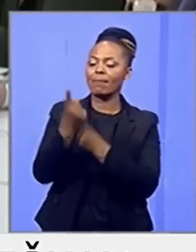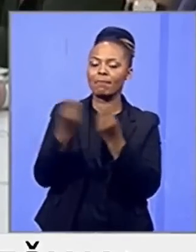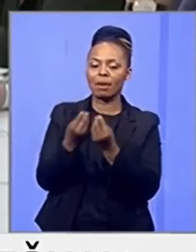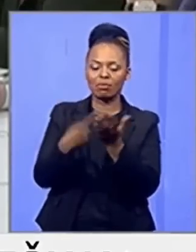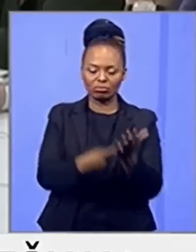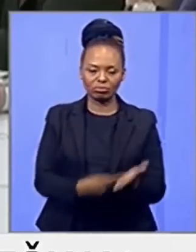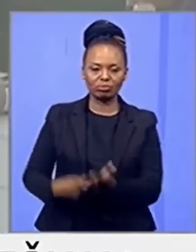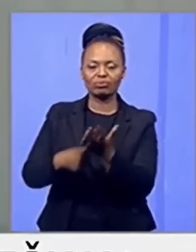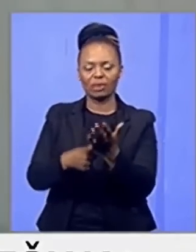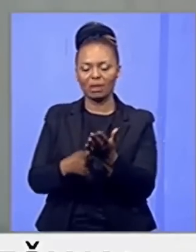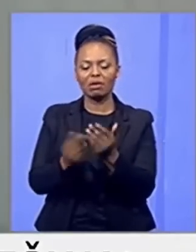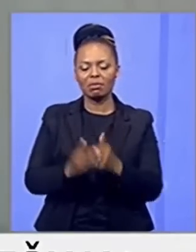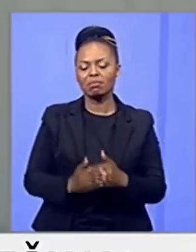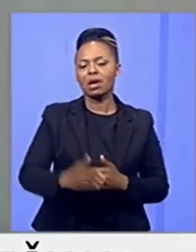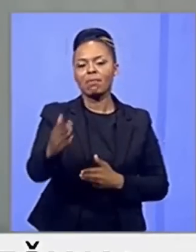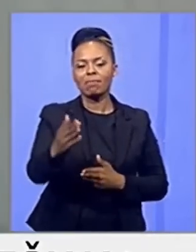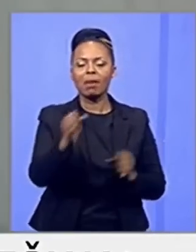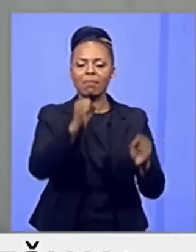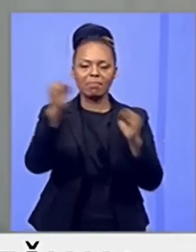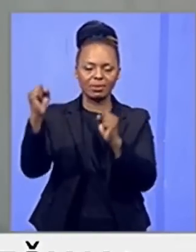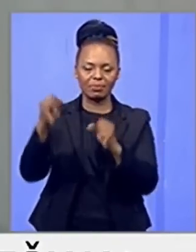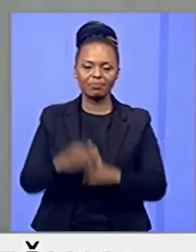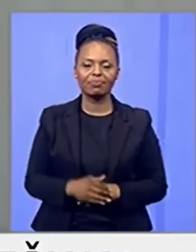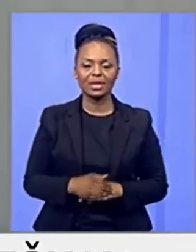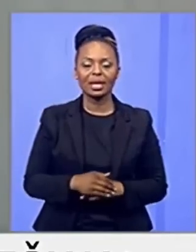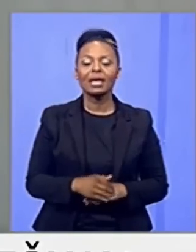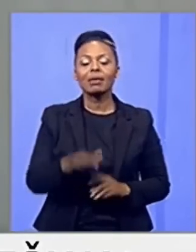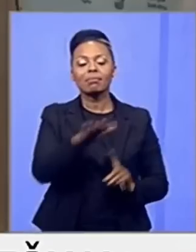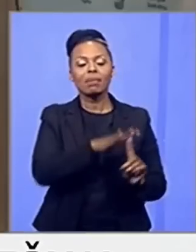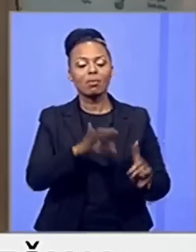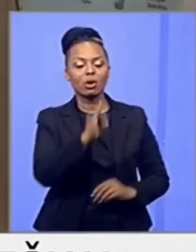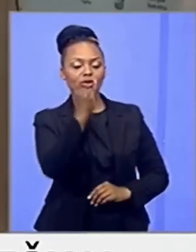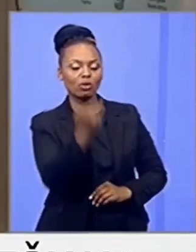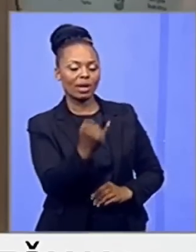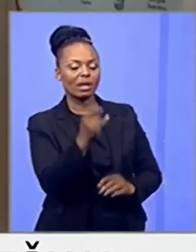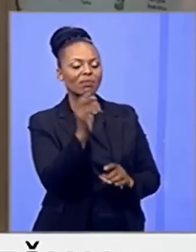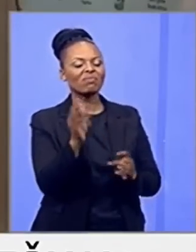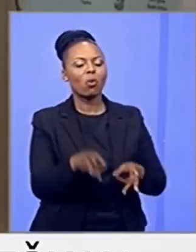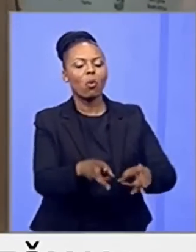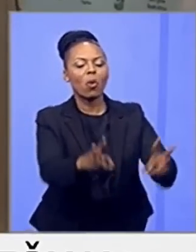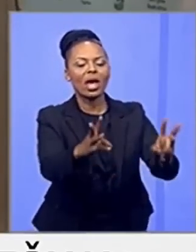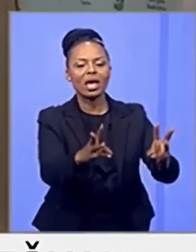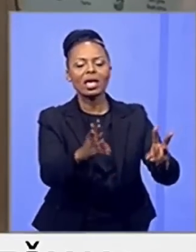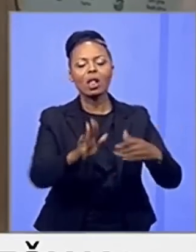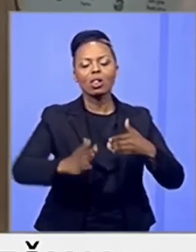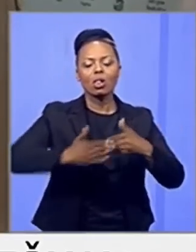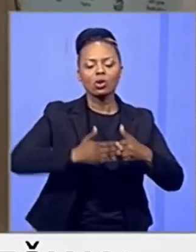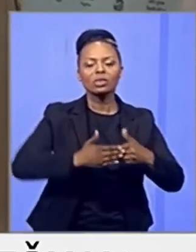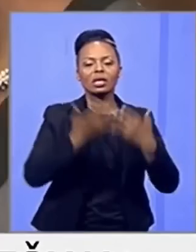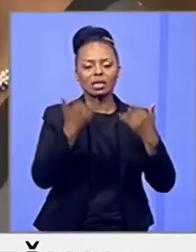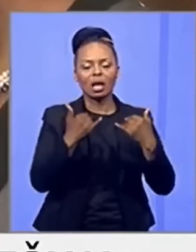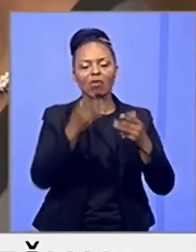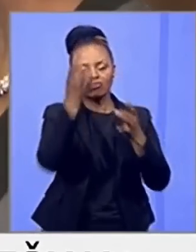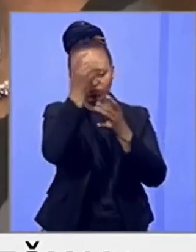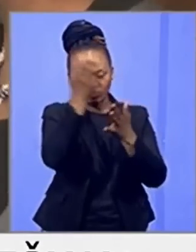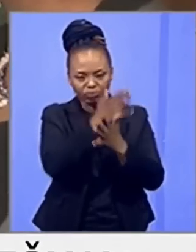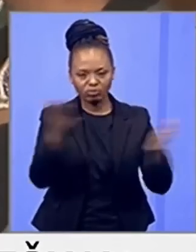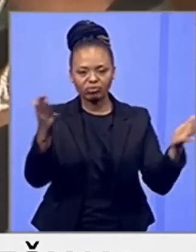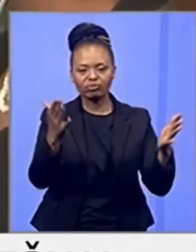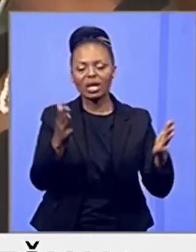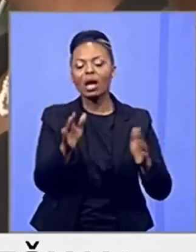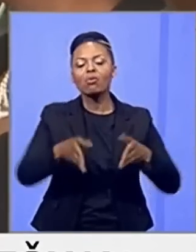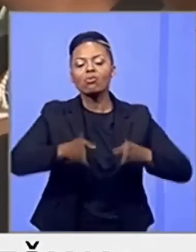yeo. Go bao ba tla be go ba le tikologong ya Johannesburg tshedimošo ya mabapi le ditsela tšeo di yago go tswalelwa e tla lokollwa. We have planned